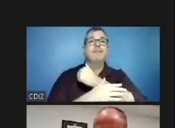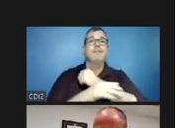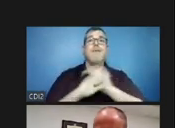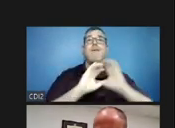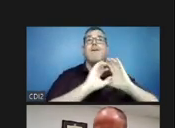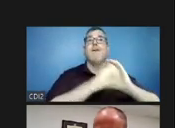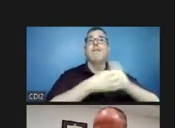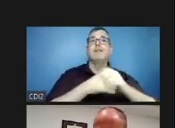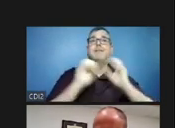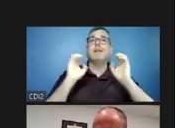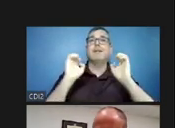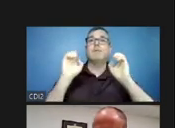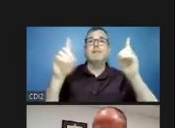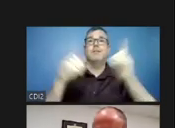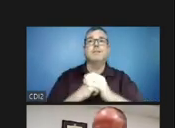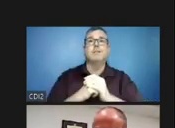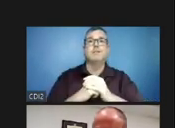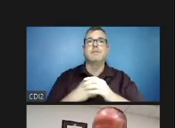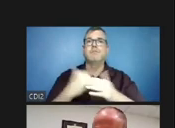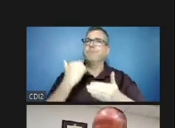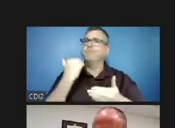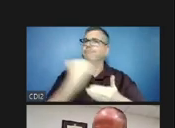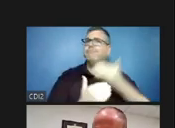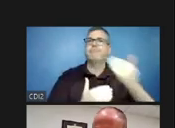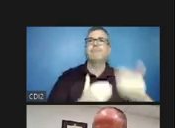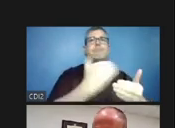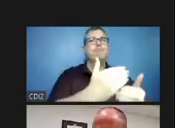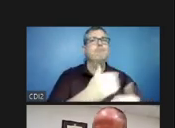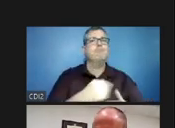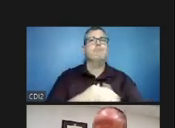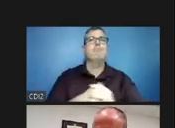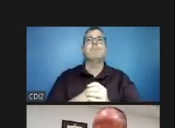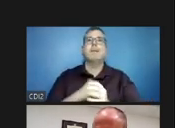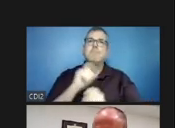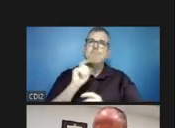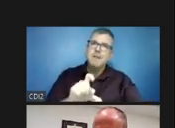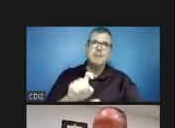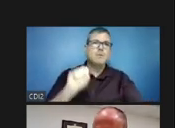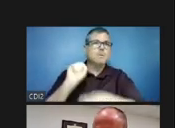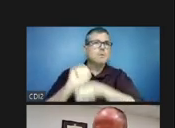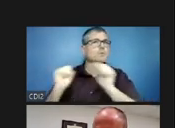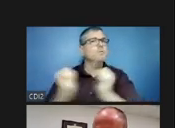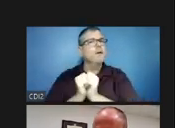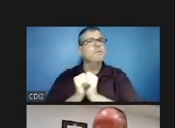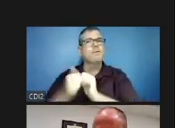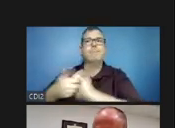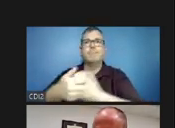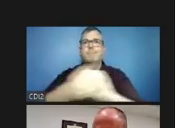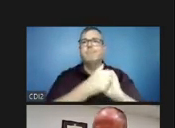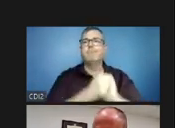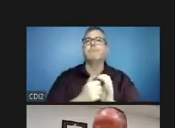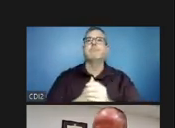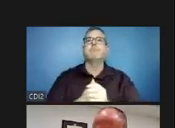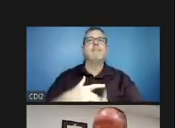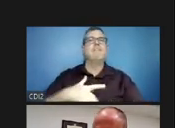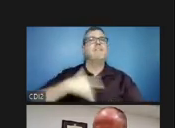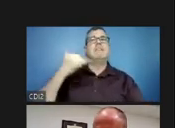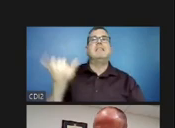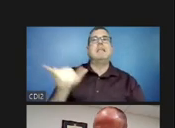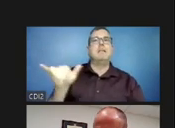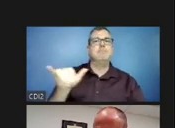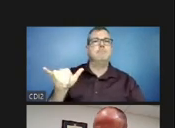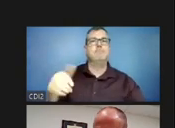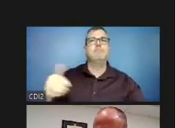forward and to battle a pandemic together. And I feel the same way with our partnerships with Marin Center for Independent